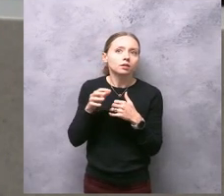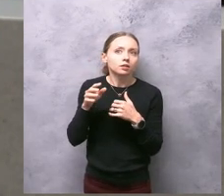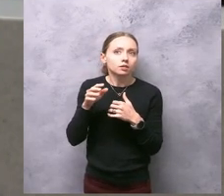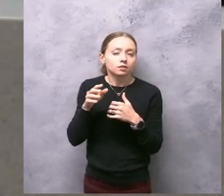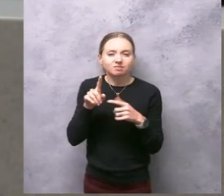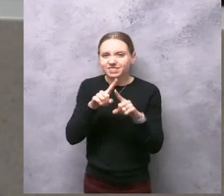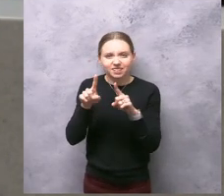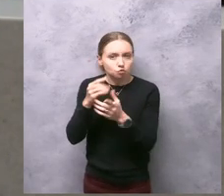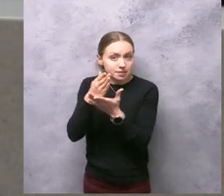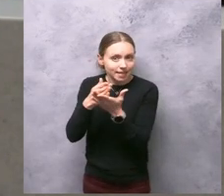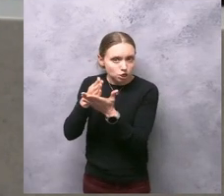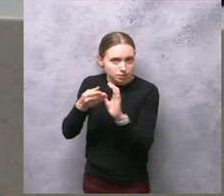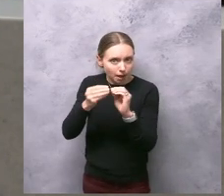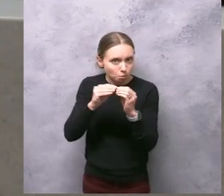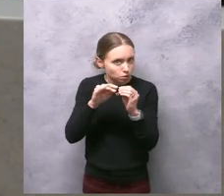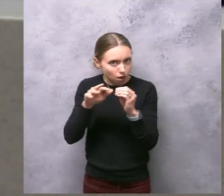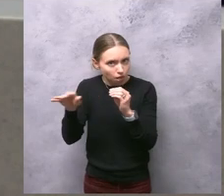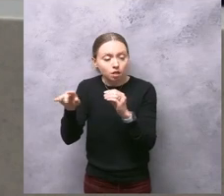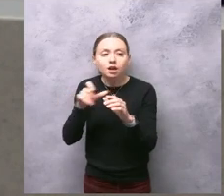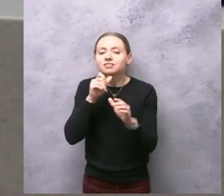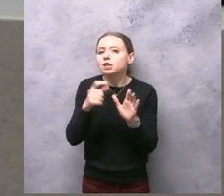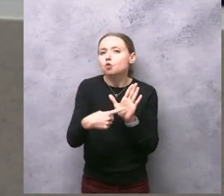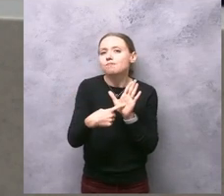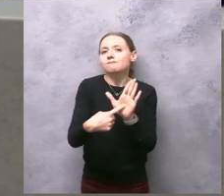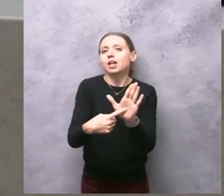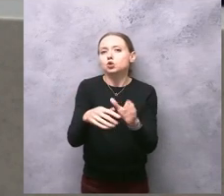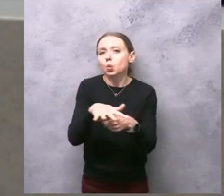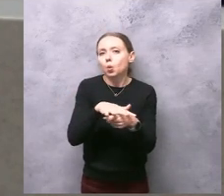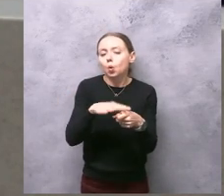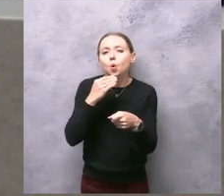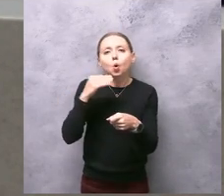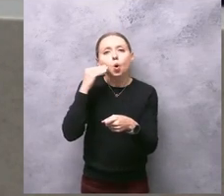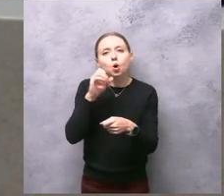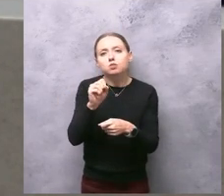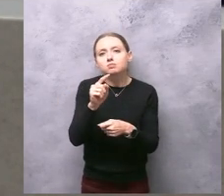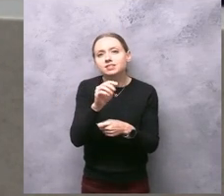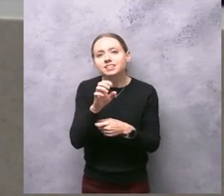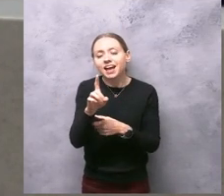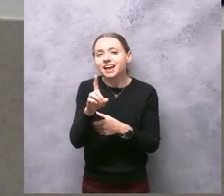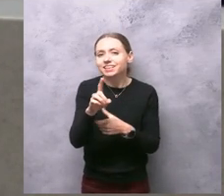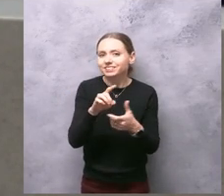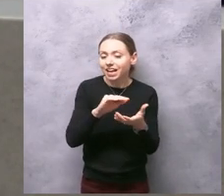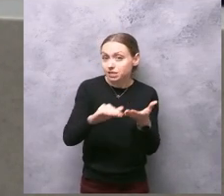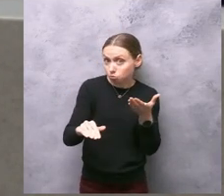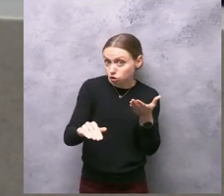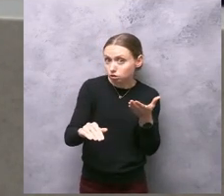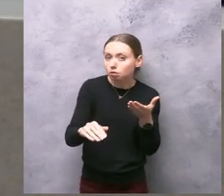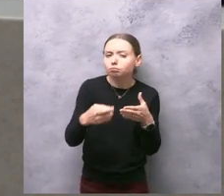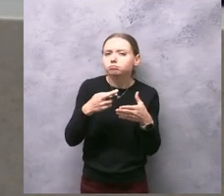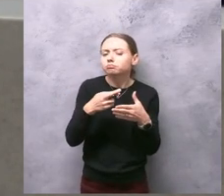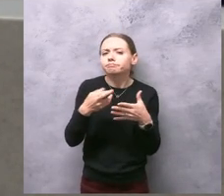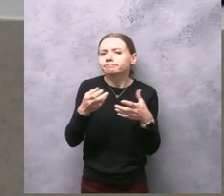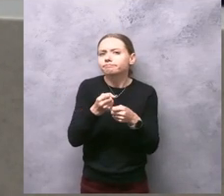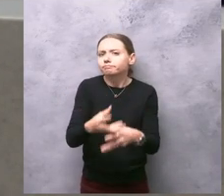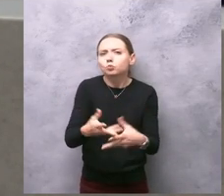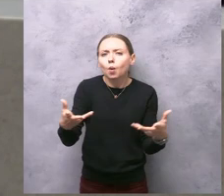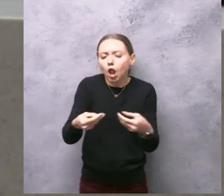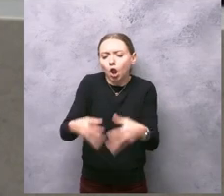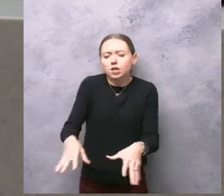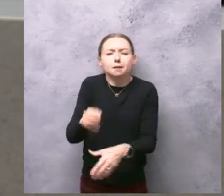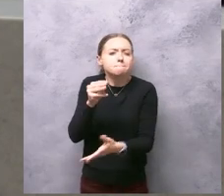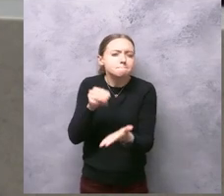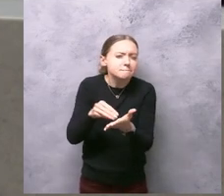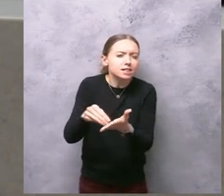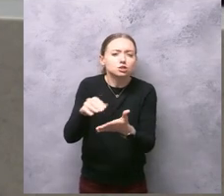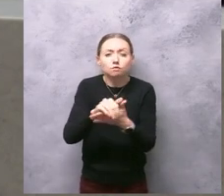Sections 48.259 does not reflect the local homestead exemption adopted by the school district governing body, resulting in a loss of millions of dollars annually in